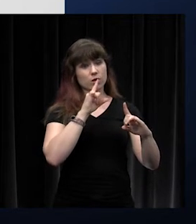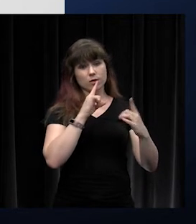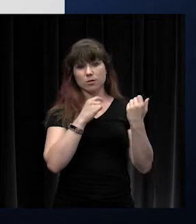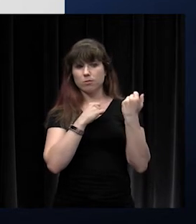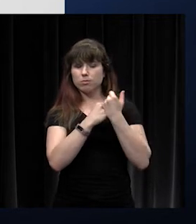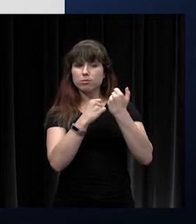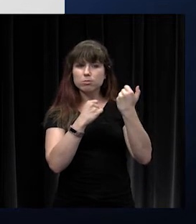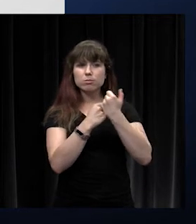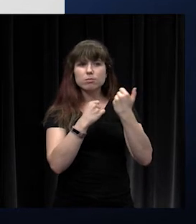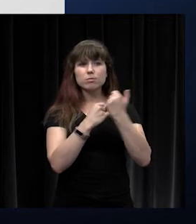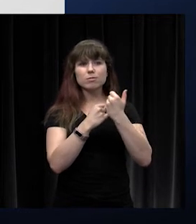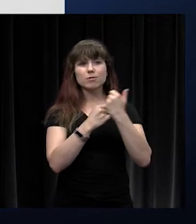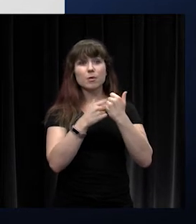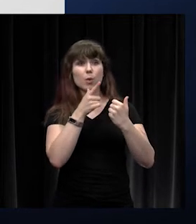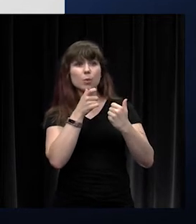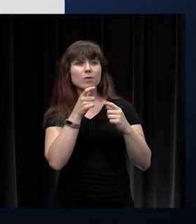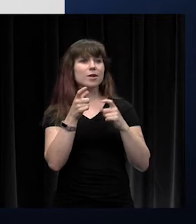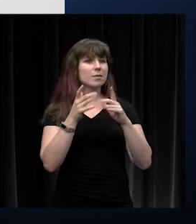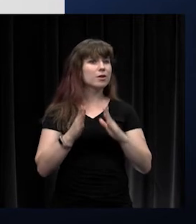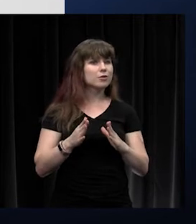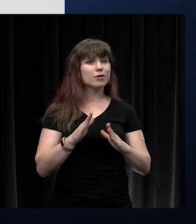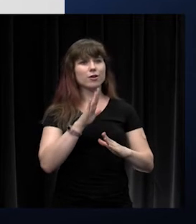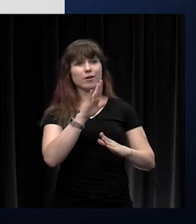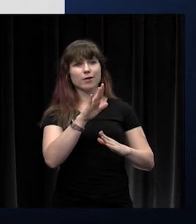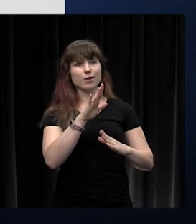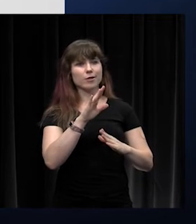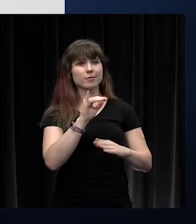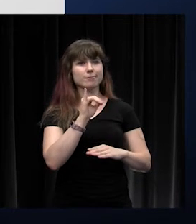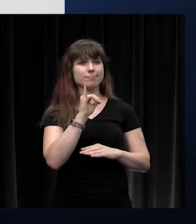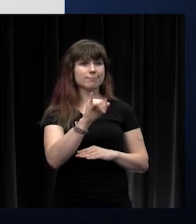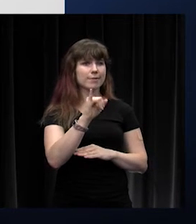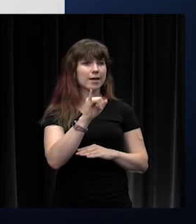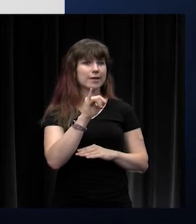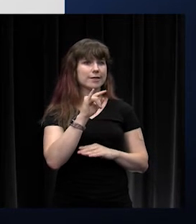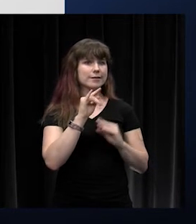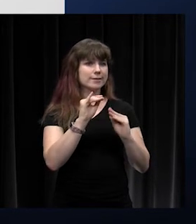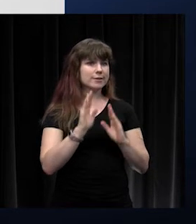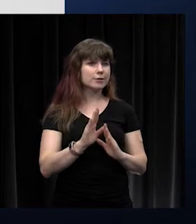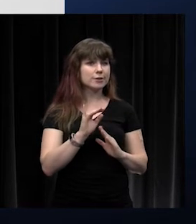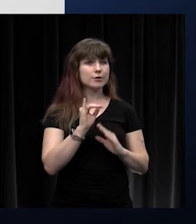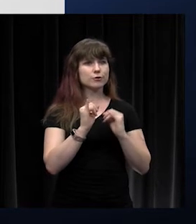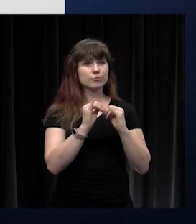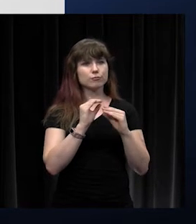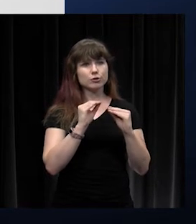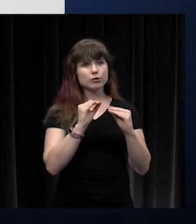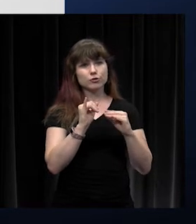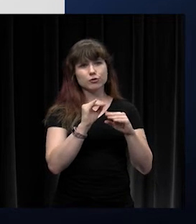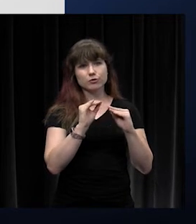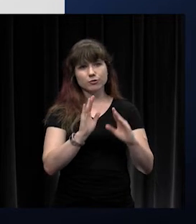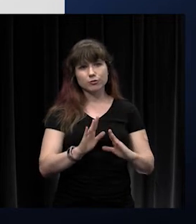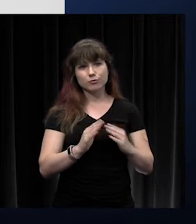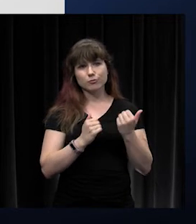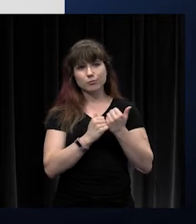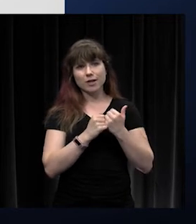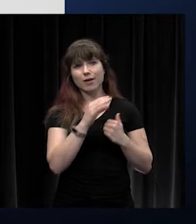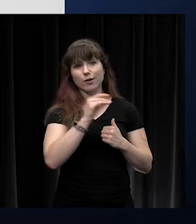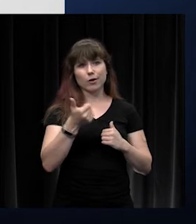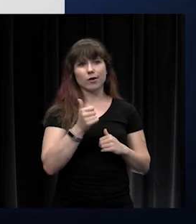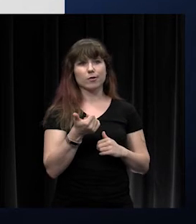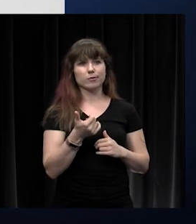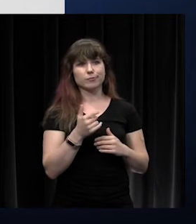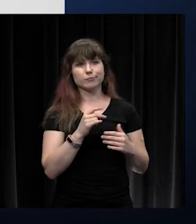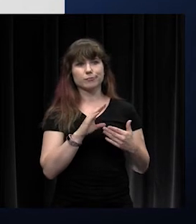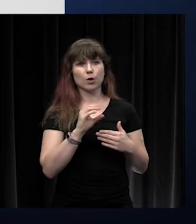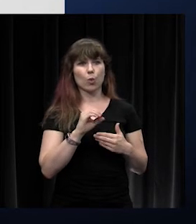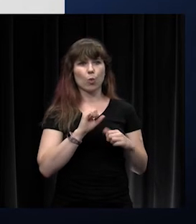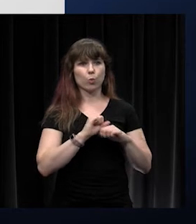supported by administrators, by their instructional resource teachers, by their teacher colleagues. So all that is extremely very and very